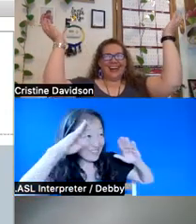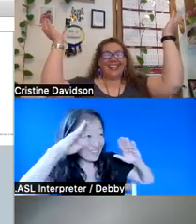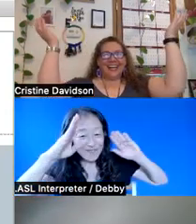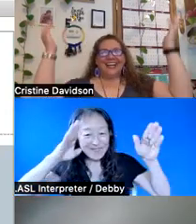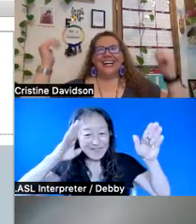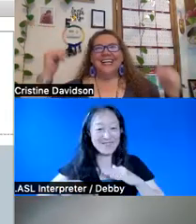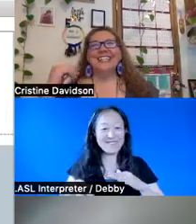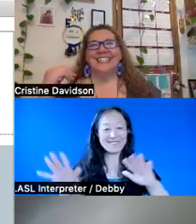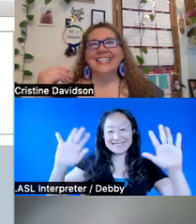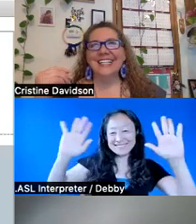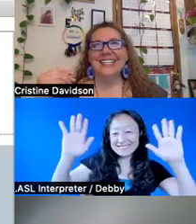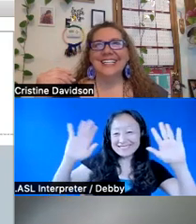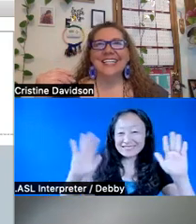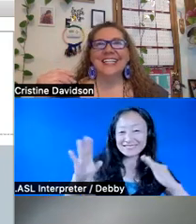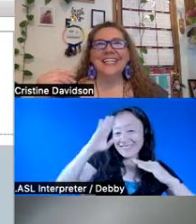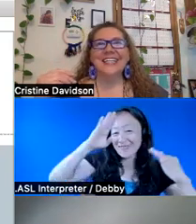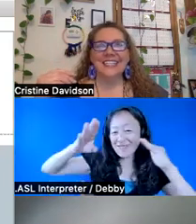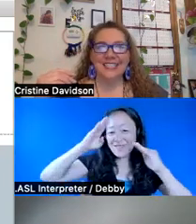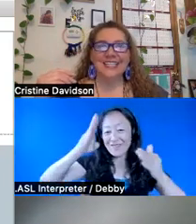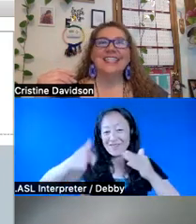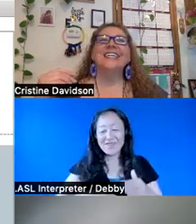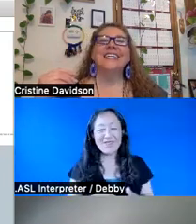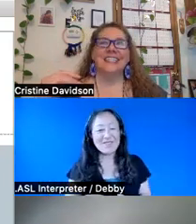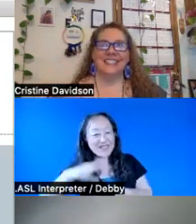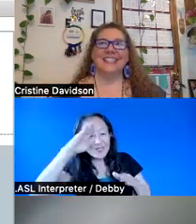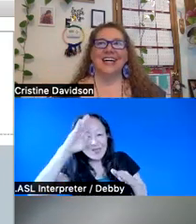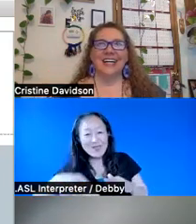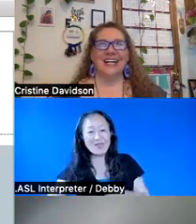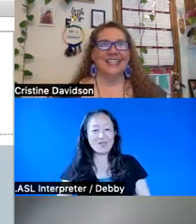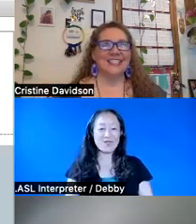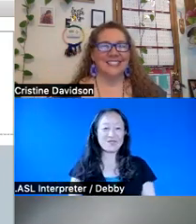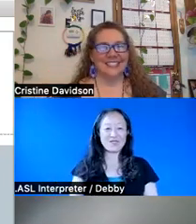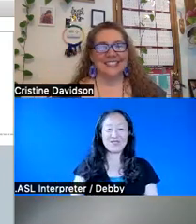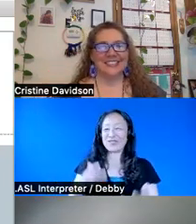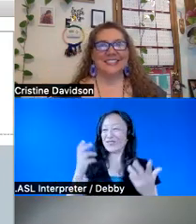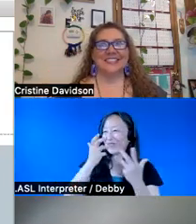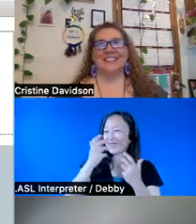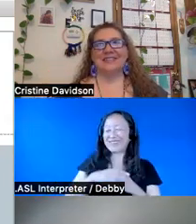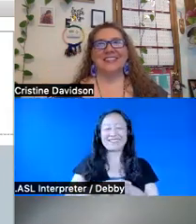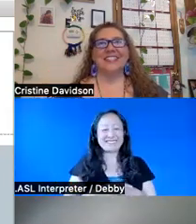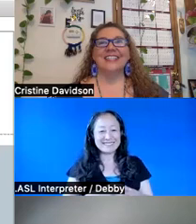Hello. Hello. Hello. Hello. Oh my goodness.